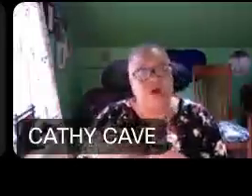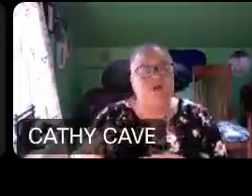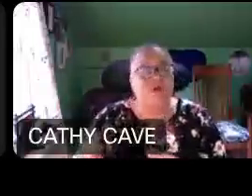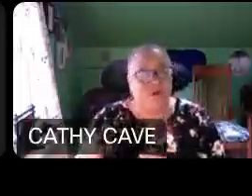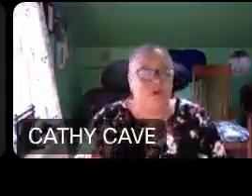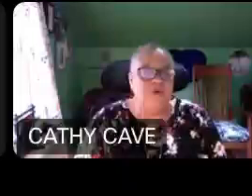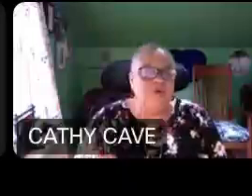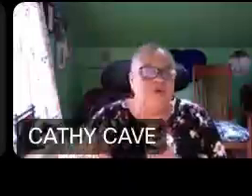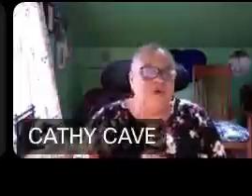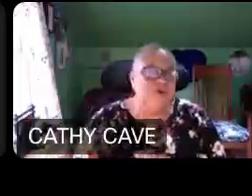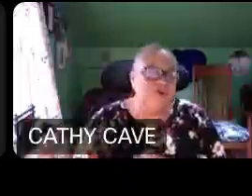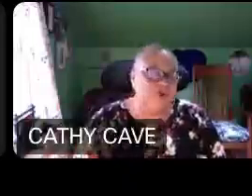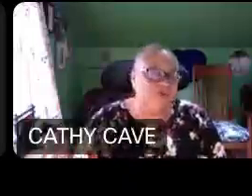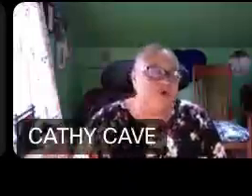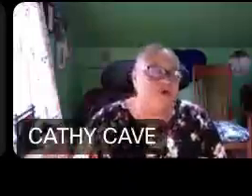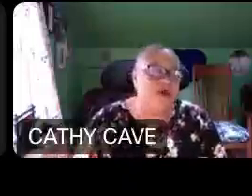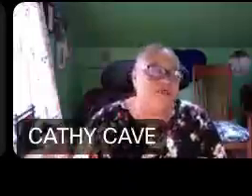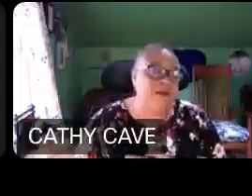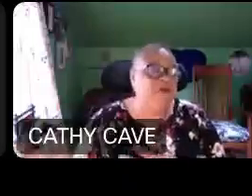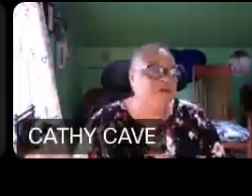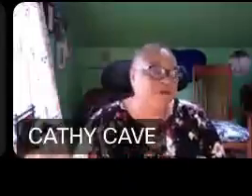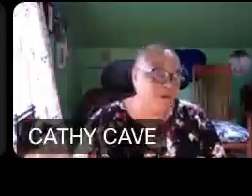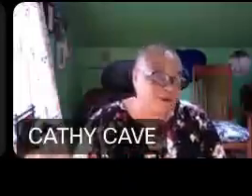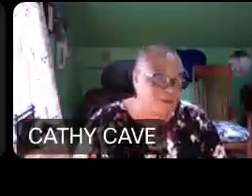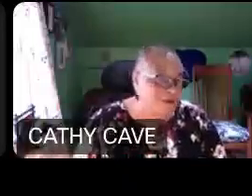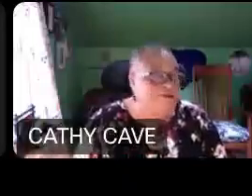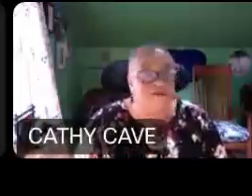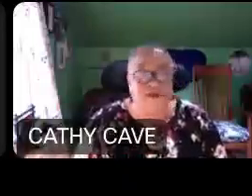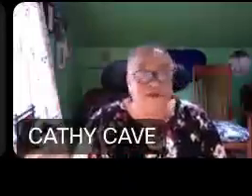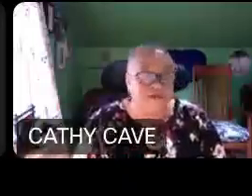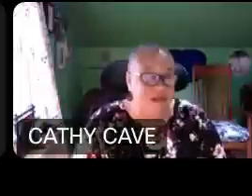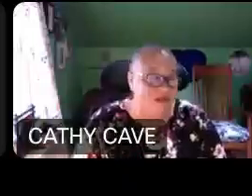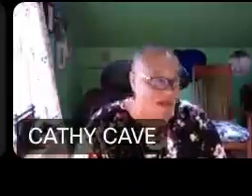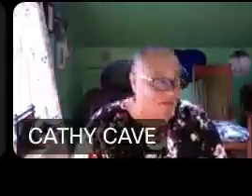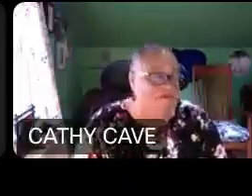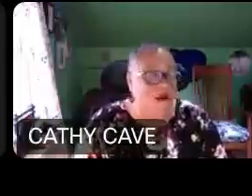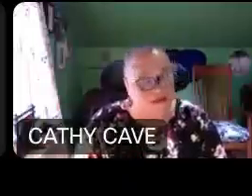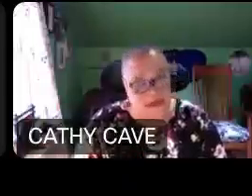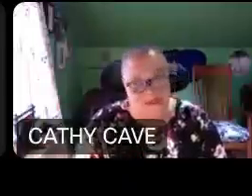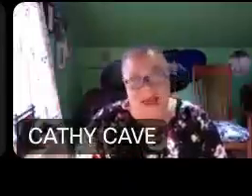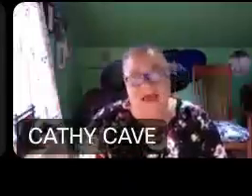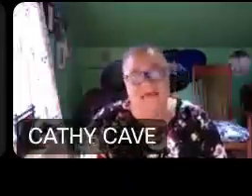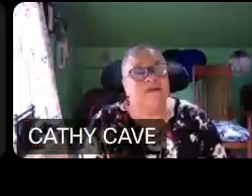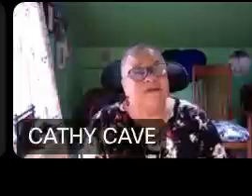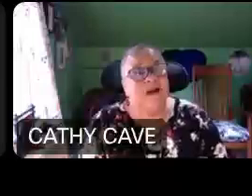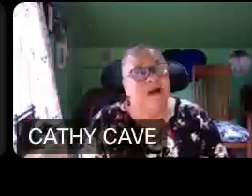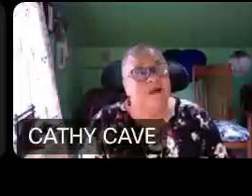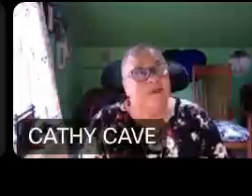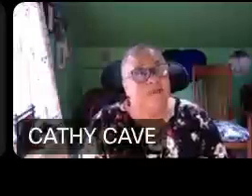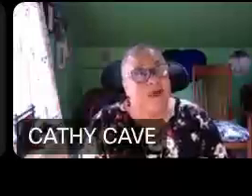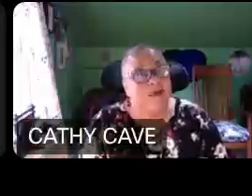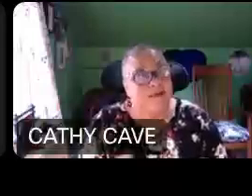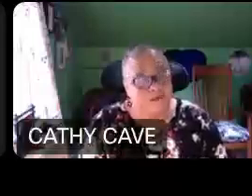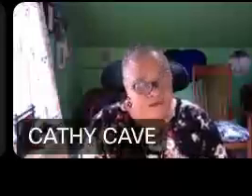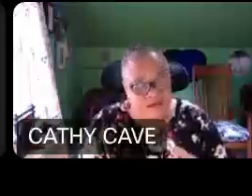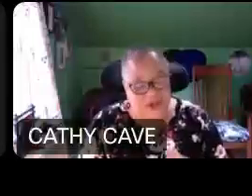to partner with a peer support program in your community. So folks have done that, they've talked about that.